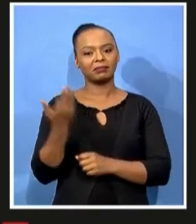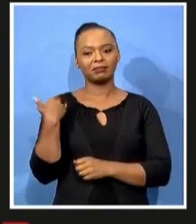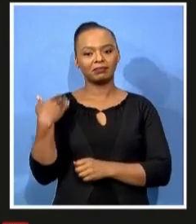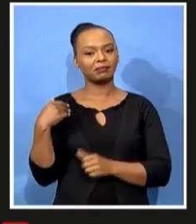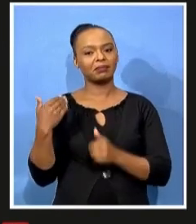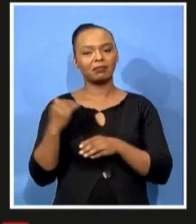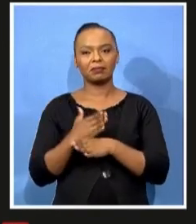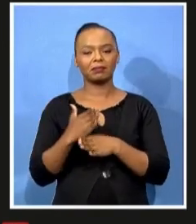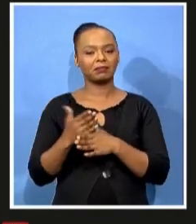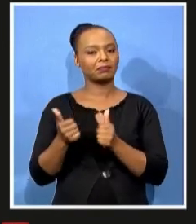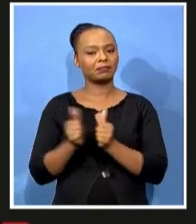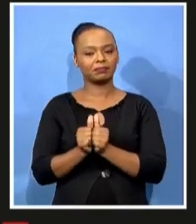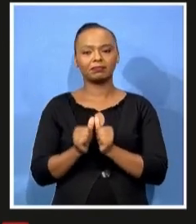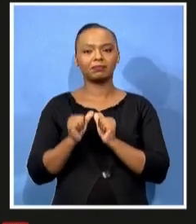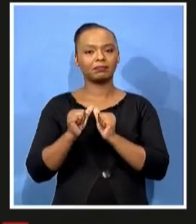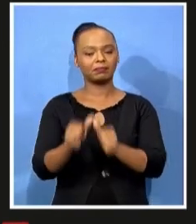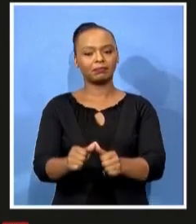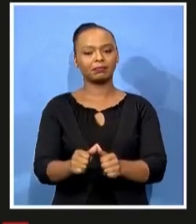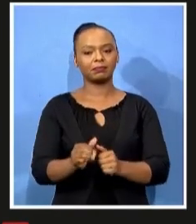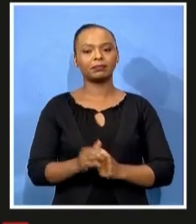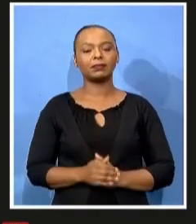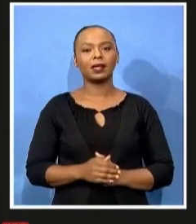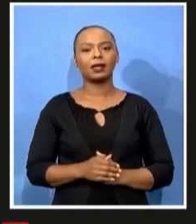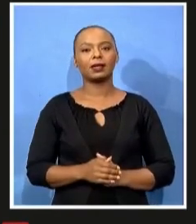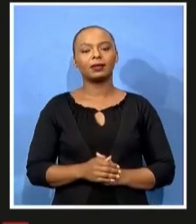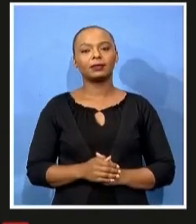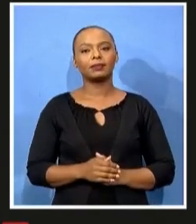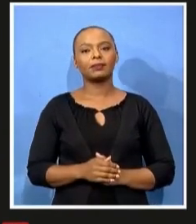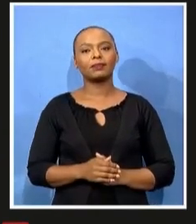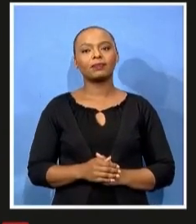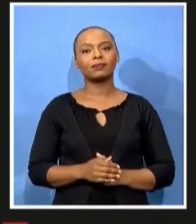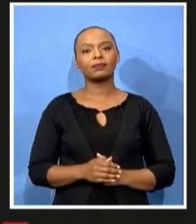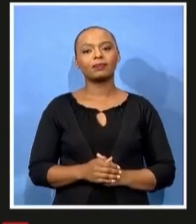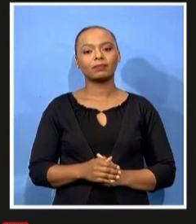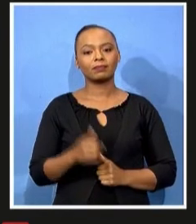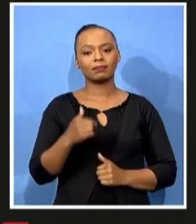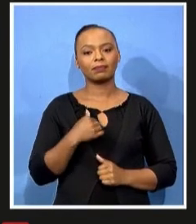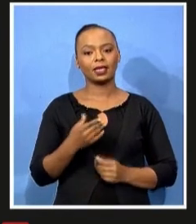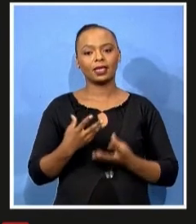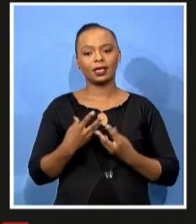apologies tendered on behalf of our team. The